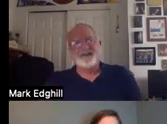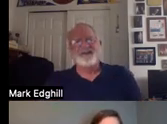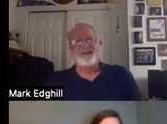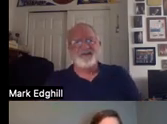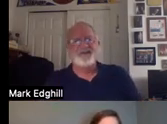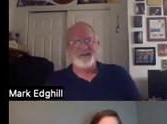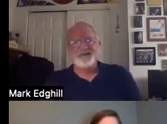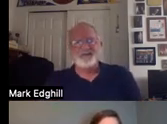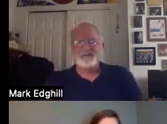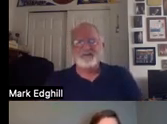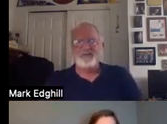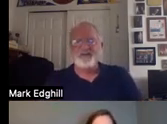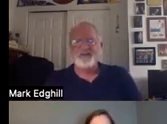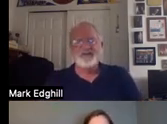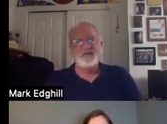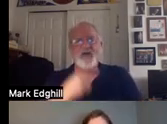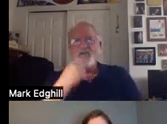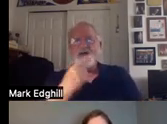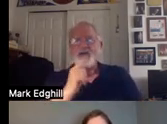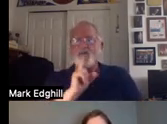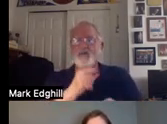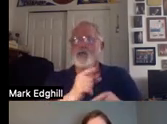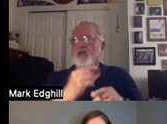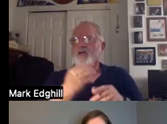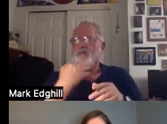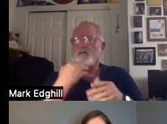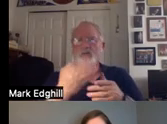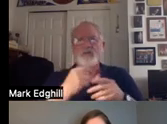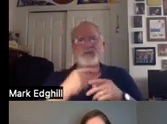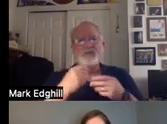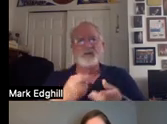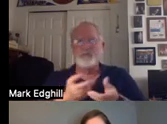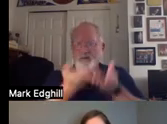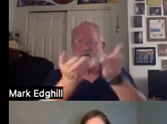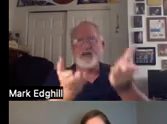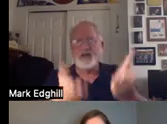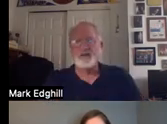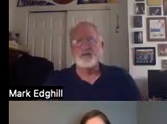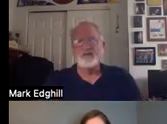Which I thought was really interesting. So I thought he really had some good.